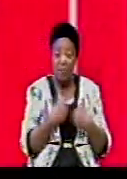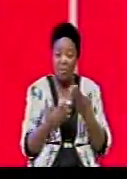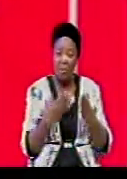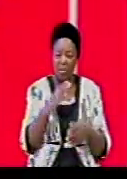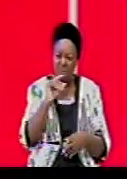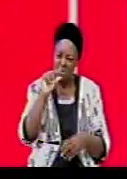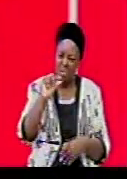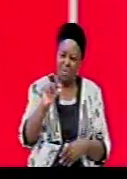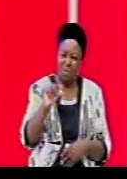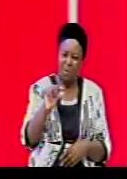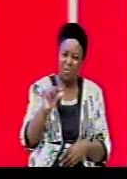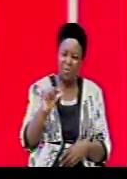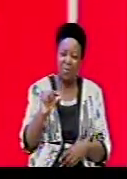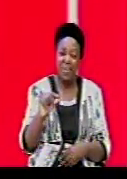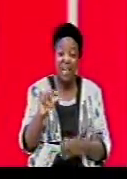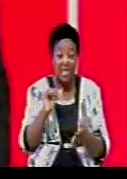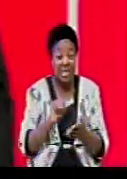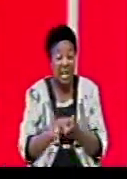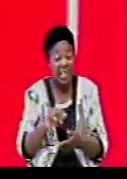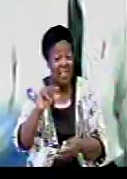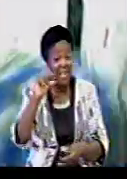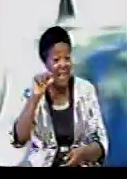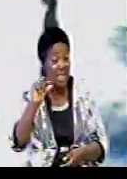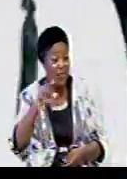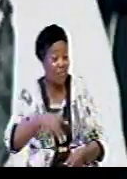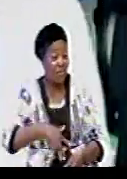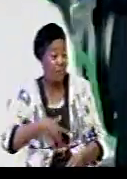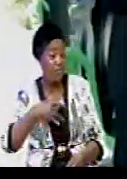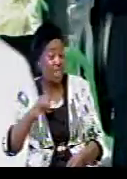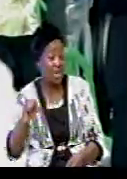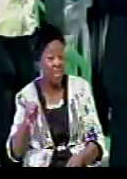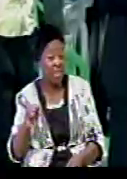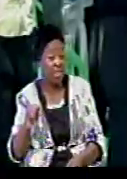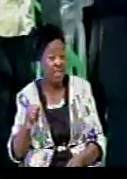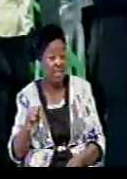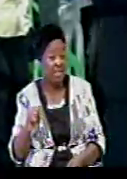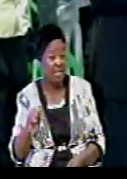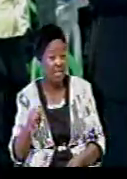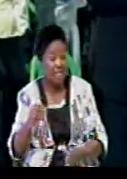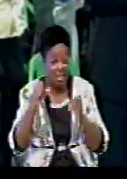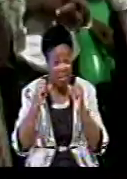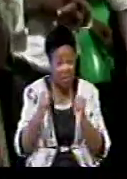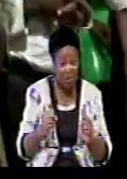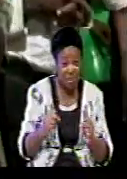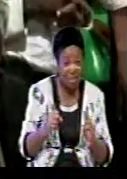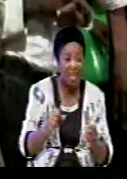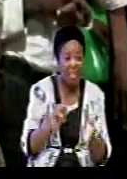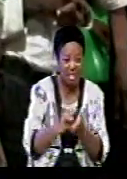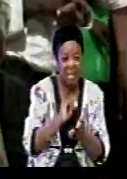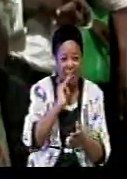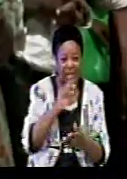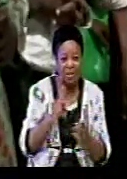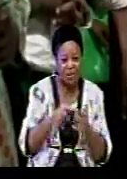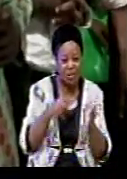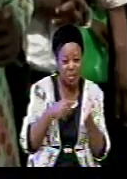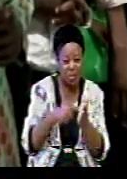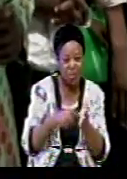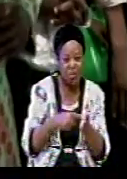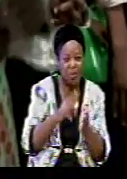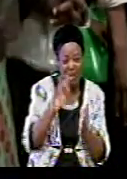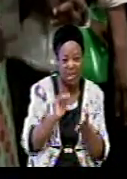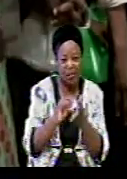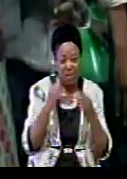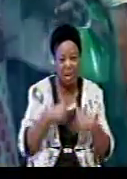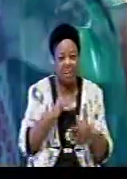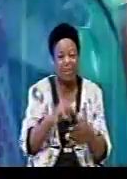I'm seeing. If you have arthritis, when you hear the name of Jesus, you